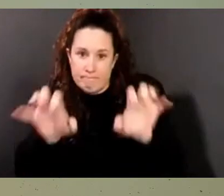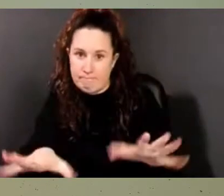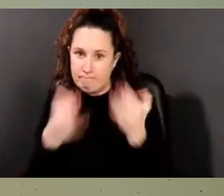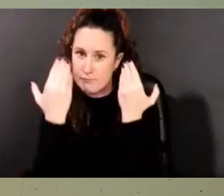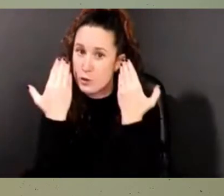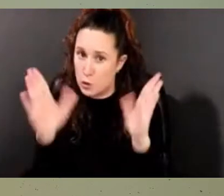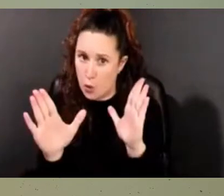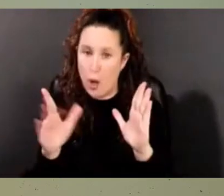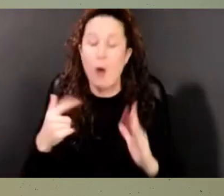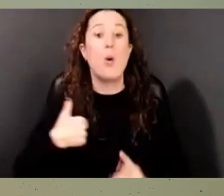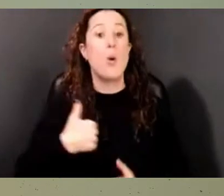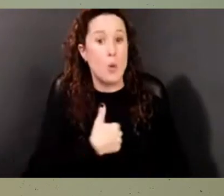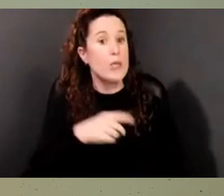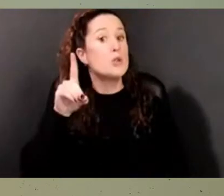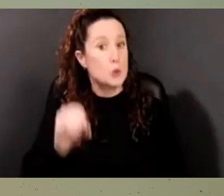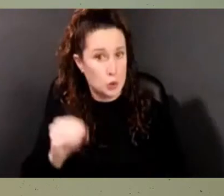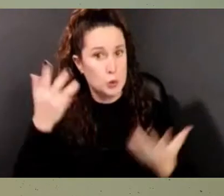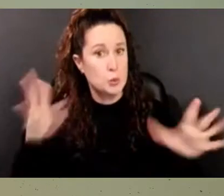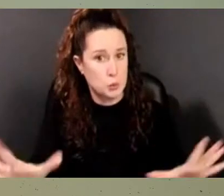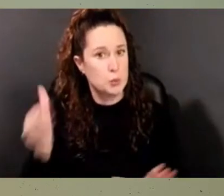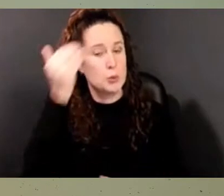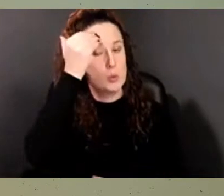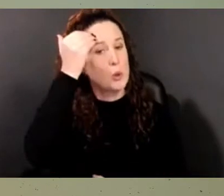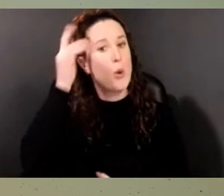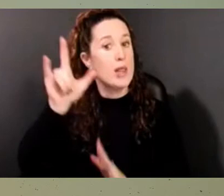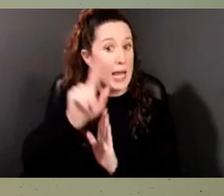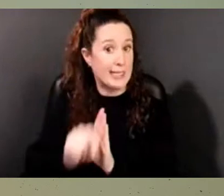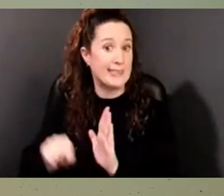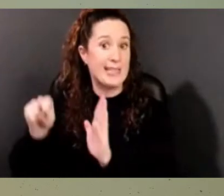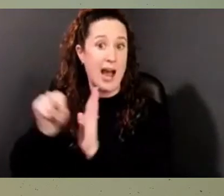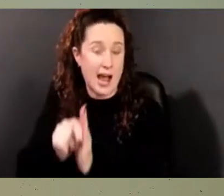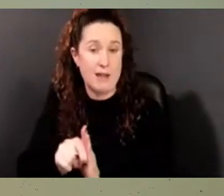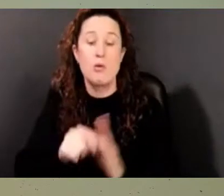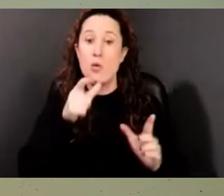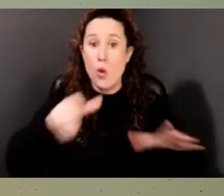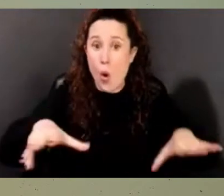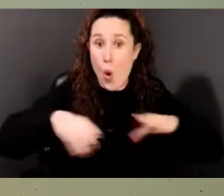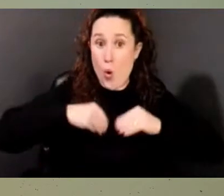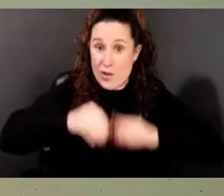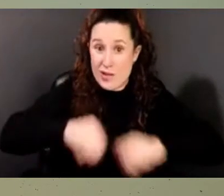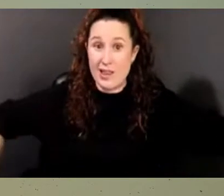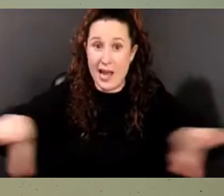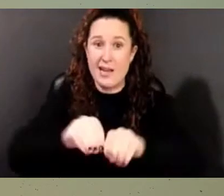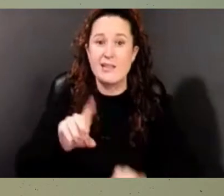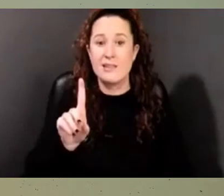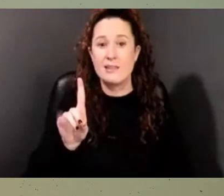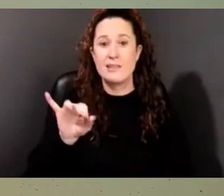know that it was used during the time the Dickinson family owned the land. Next slide.